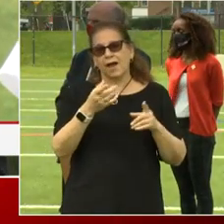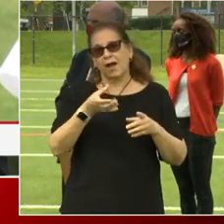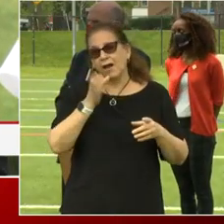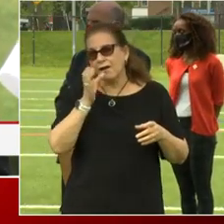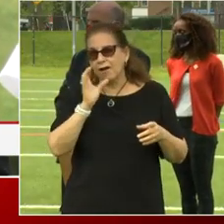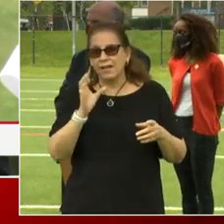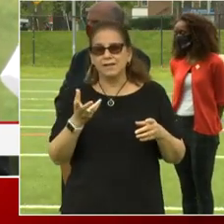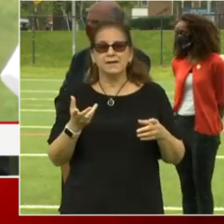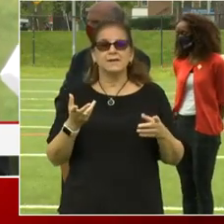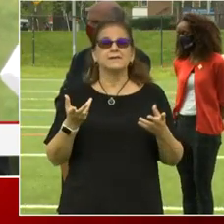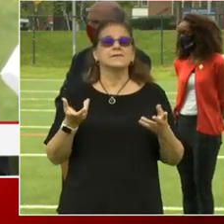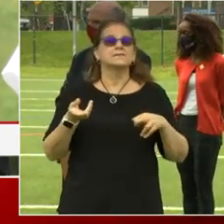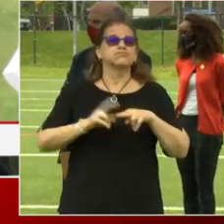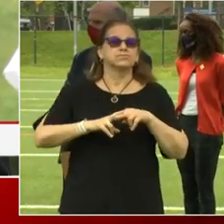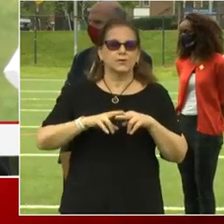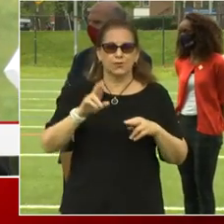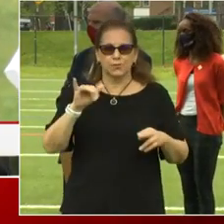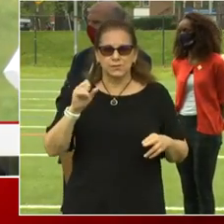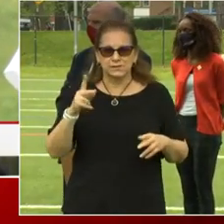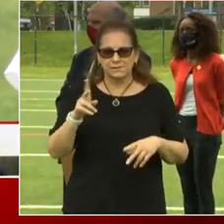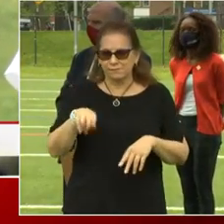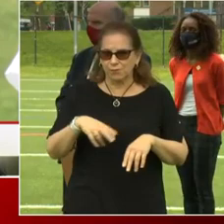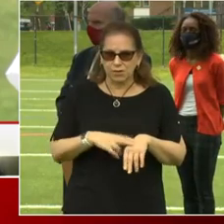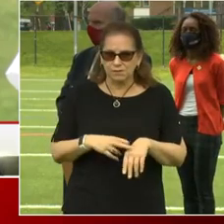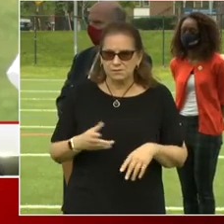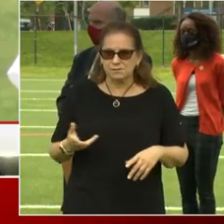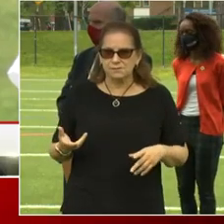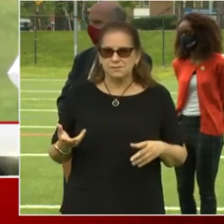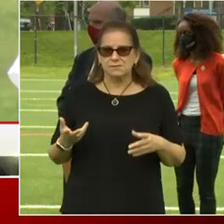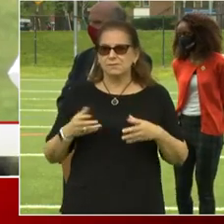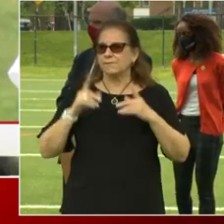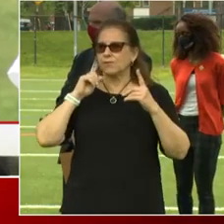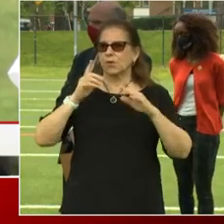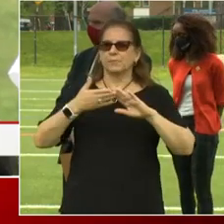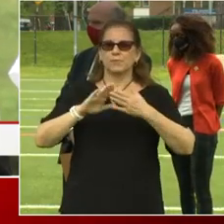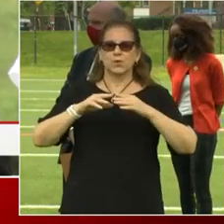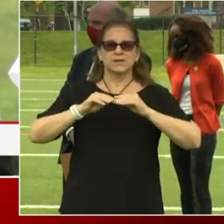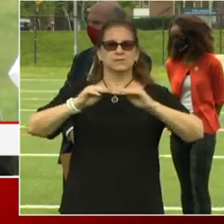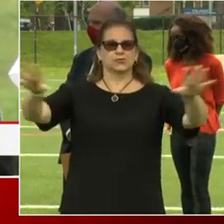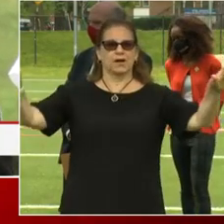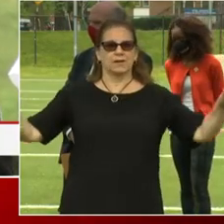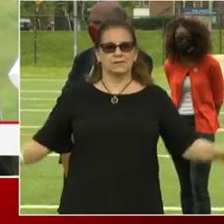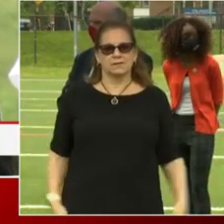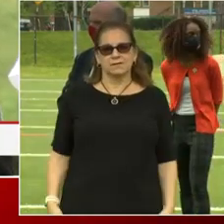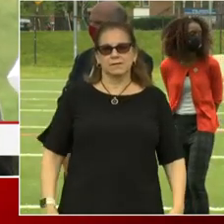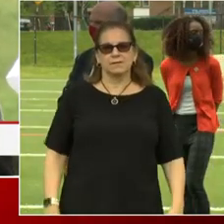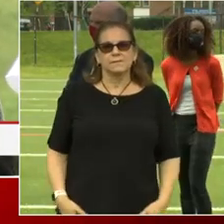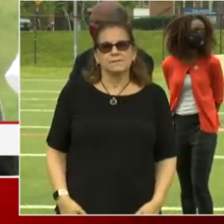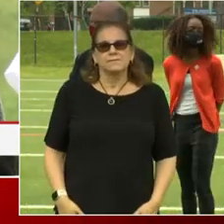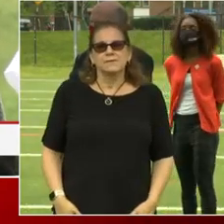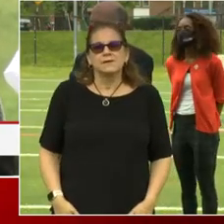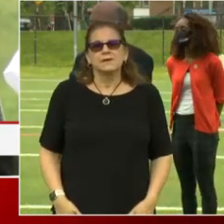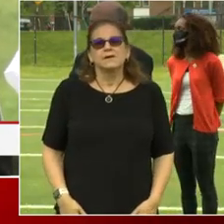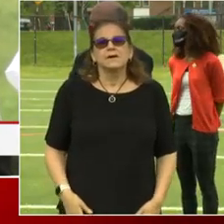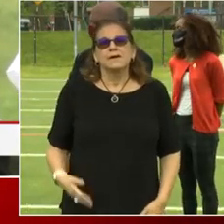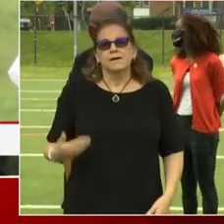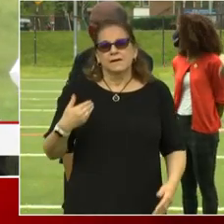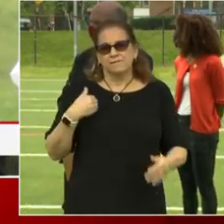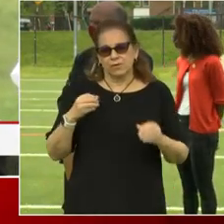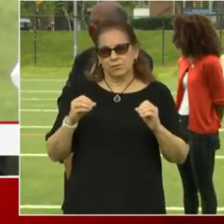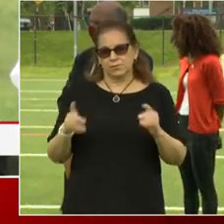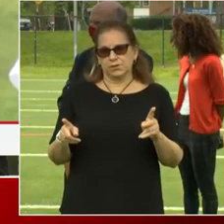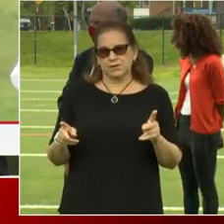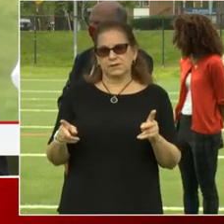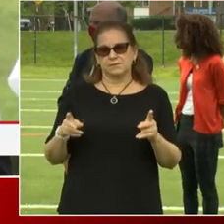more significant that people maintain social distancing. We were able to relax another guideline in